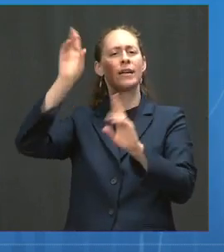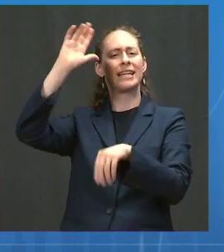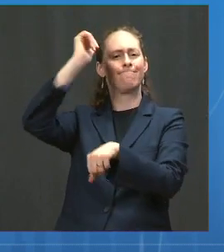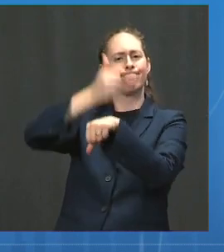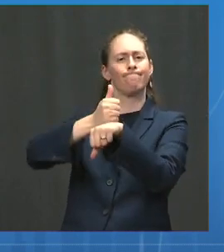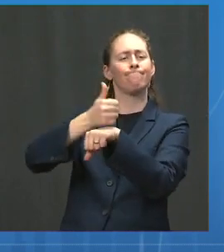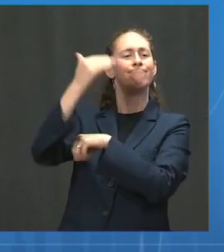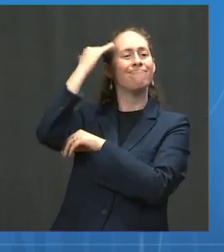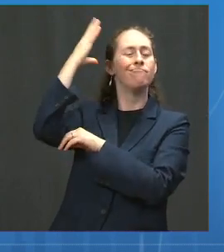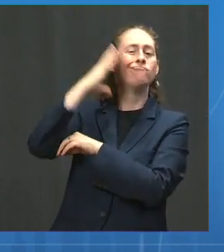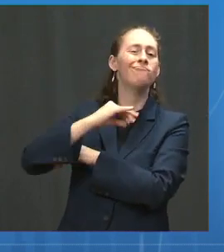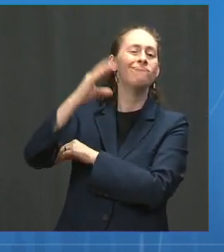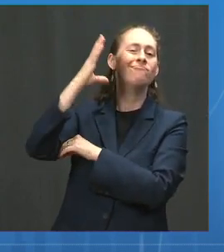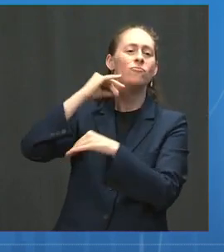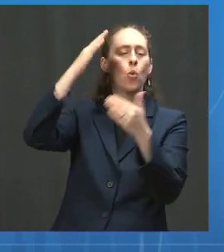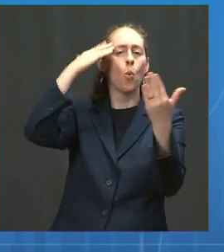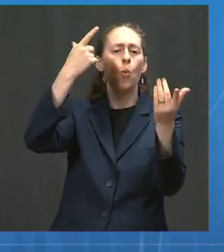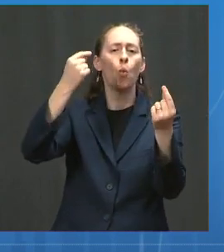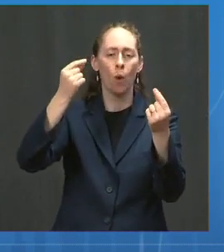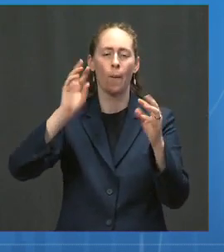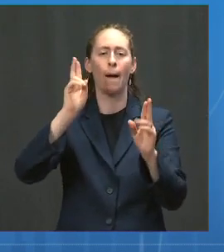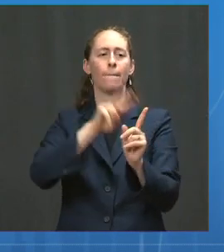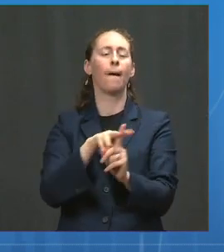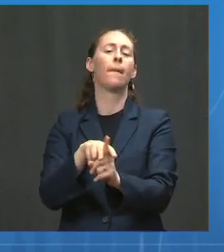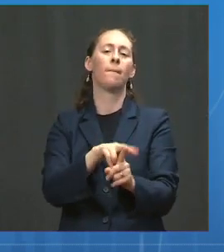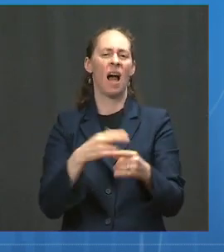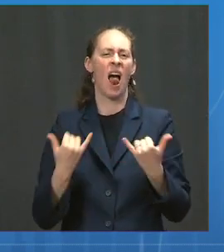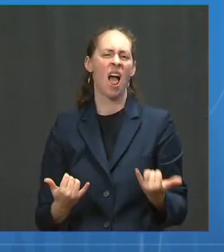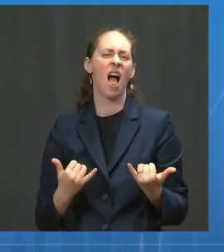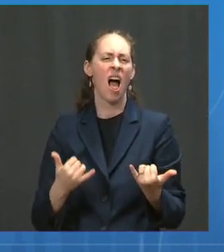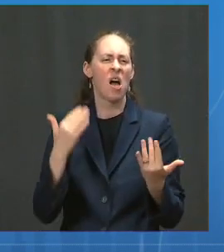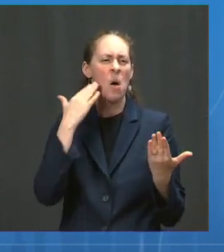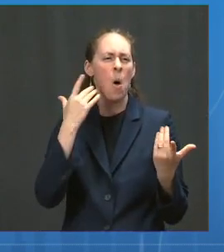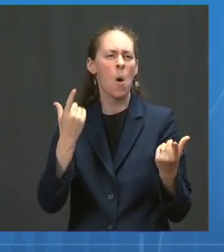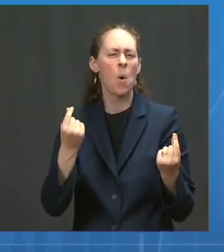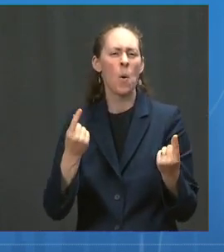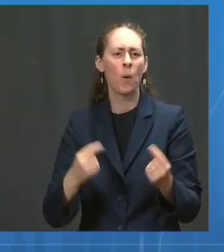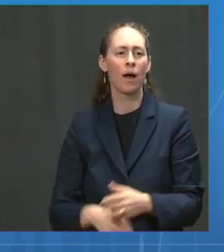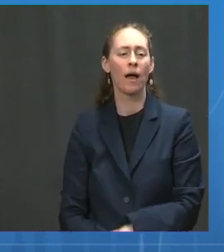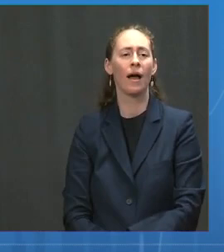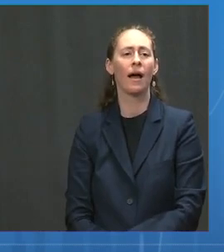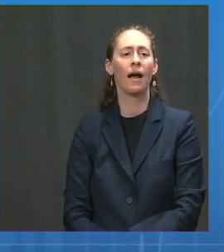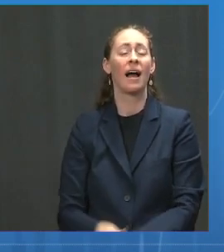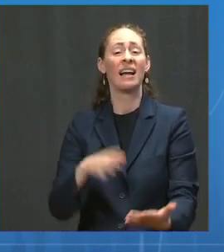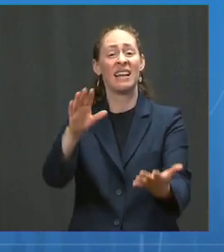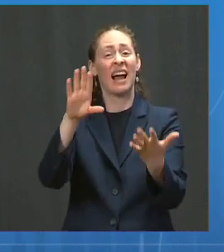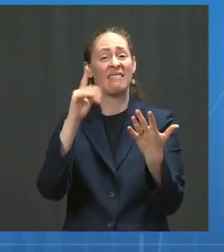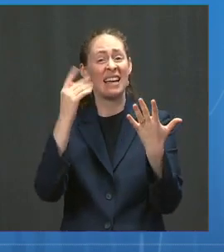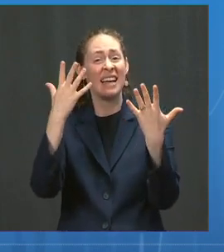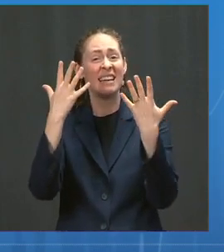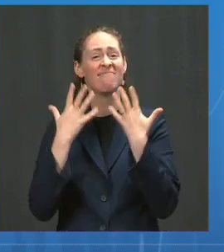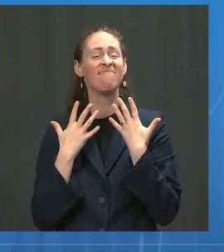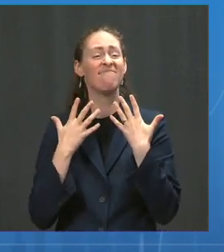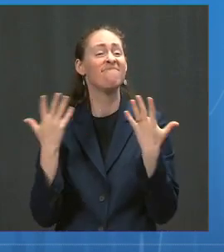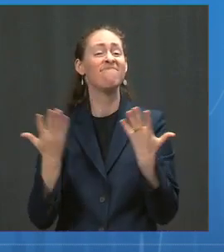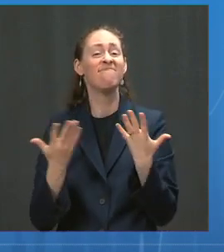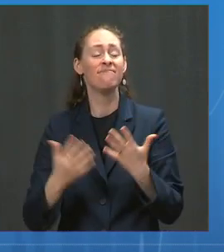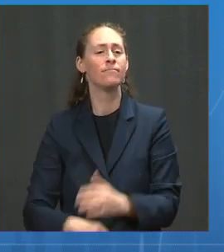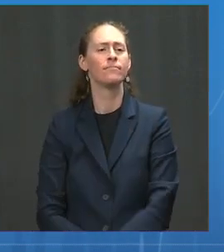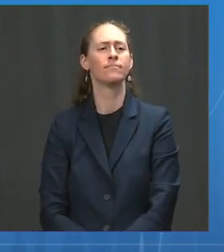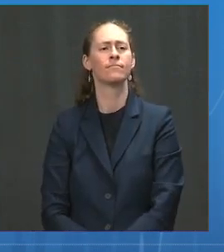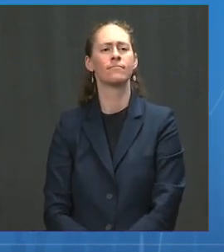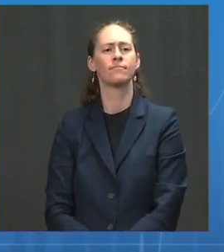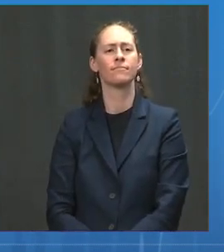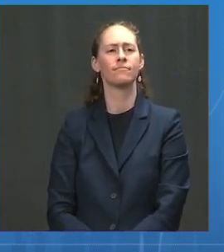trials. And third, unfortunately for us, but fortunately for the vaccine trials, we were in the middle of the